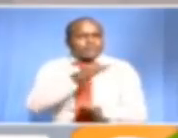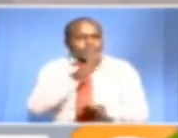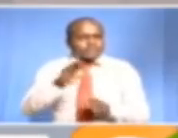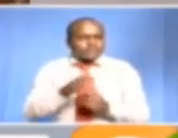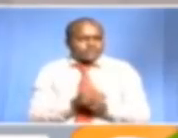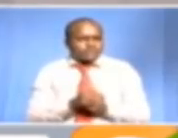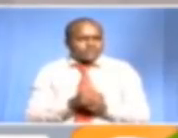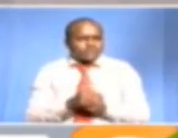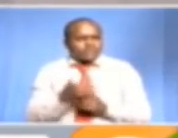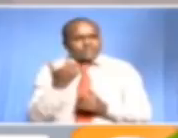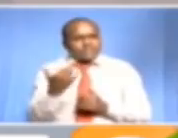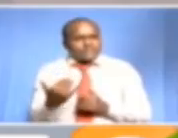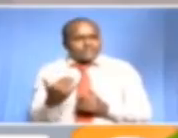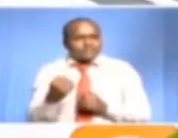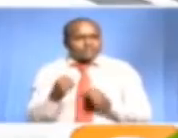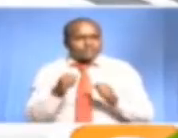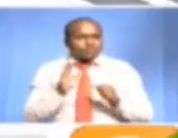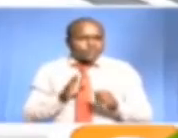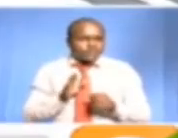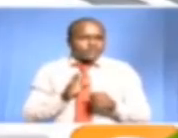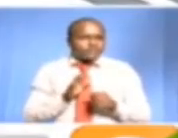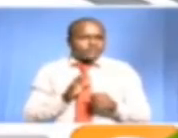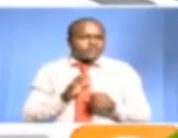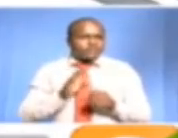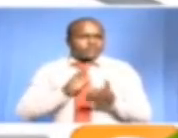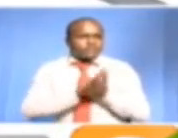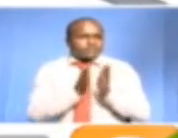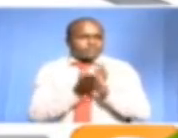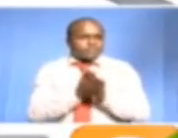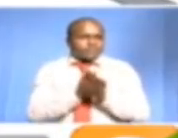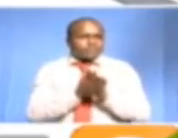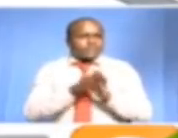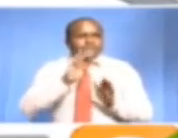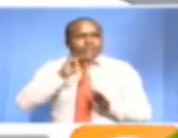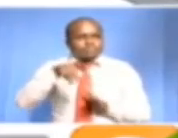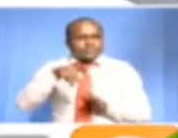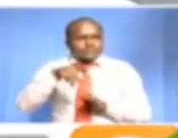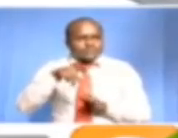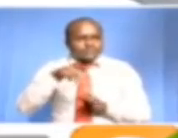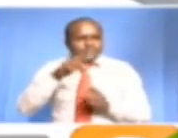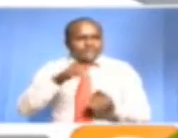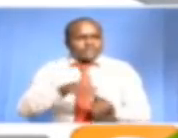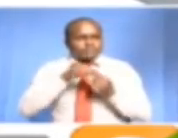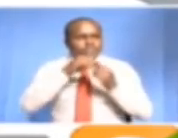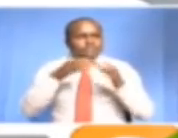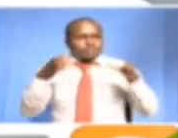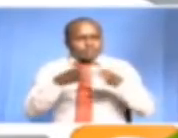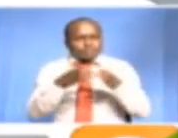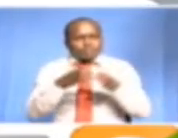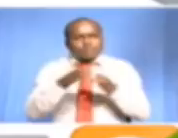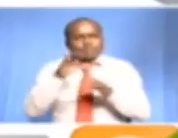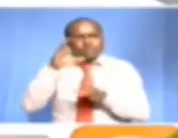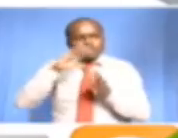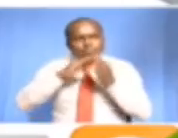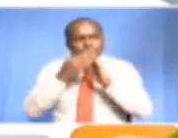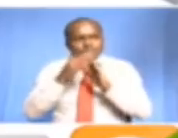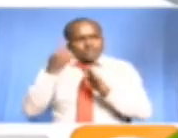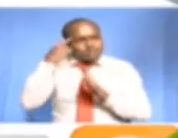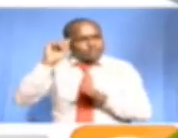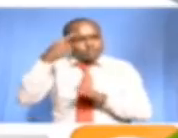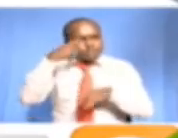and vibrant, you know, young woman becoming a member of parliament, and especially from a minority community for the first